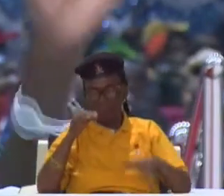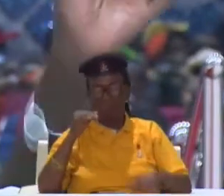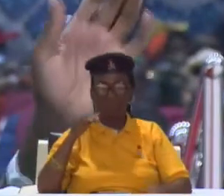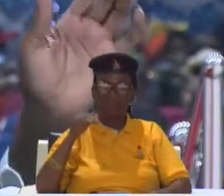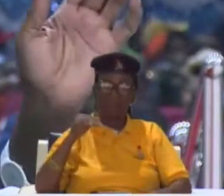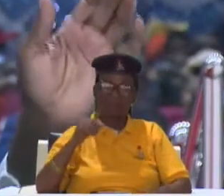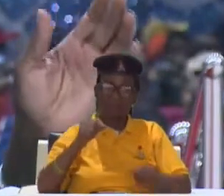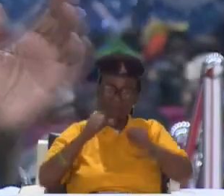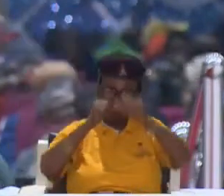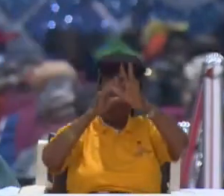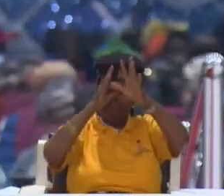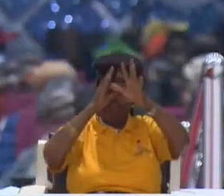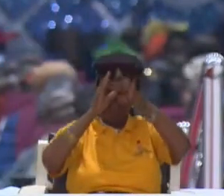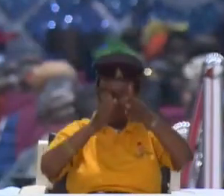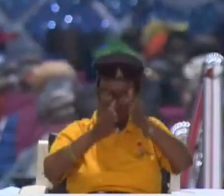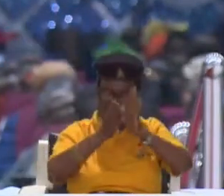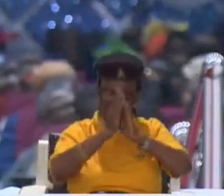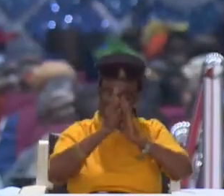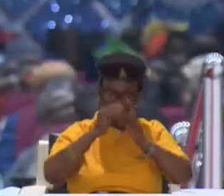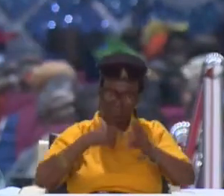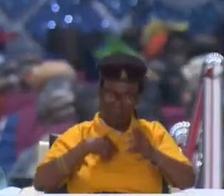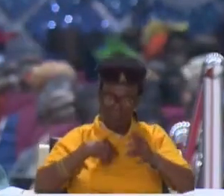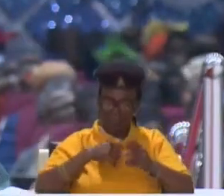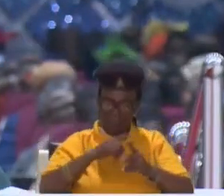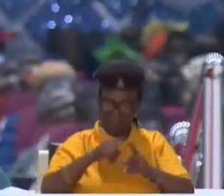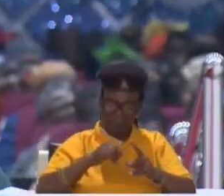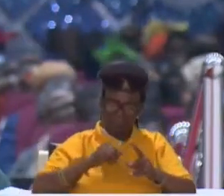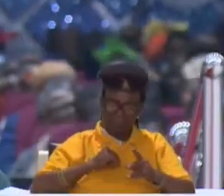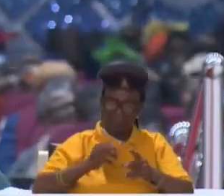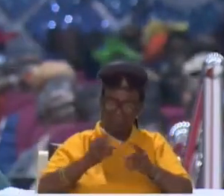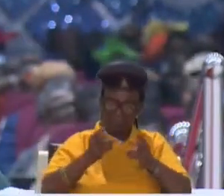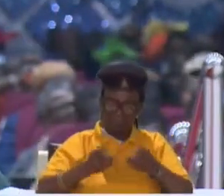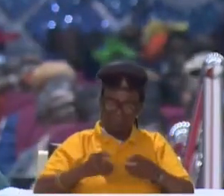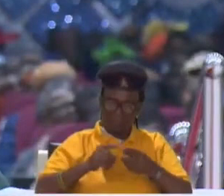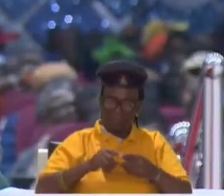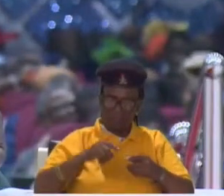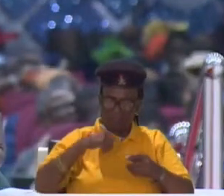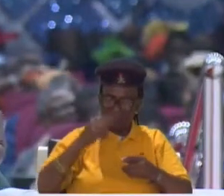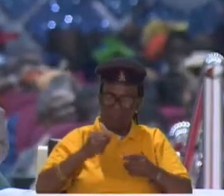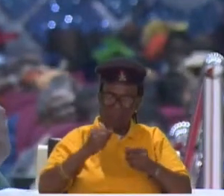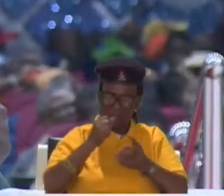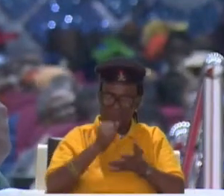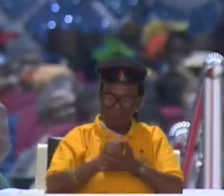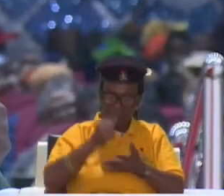Daddy asked me, and I want to say amen to this one again.